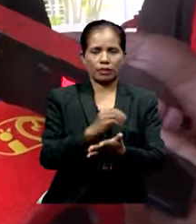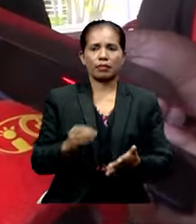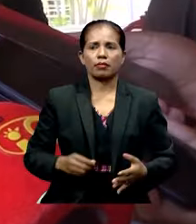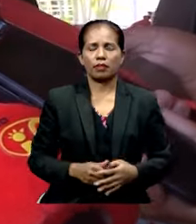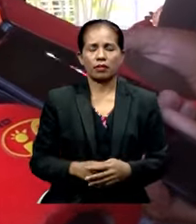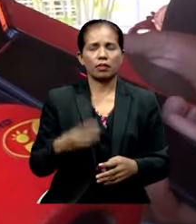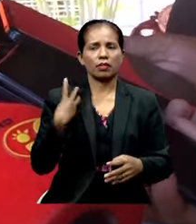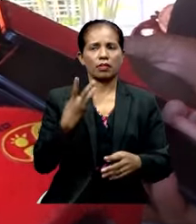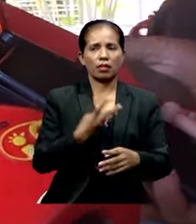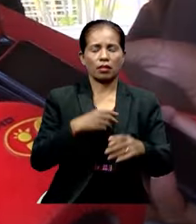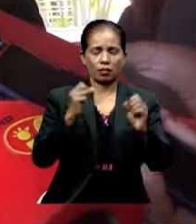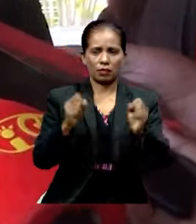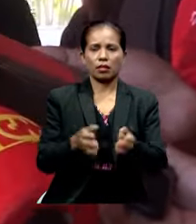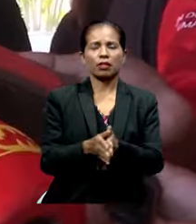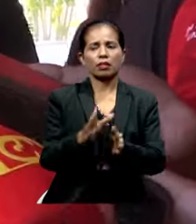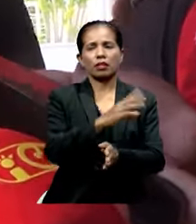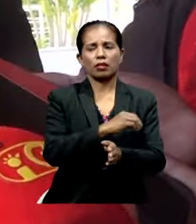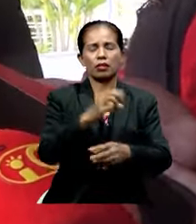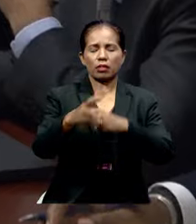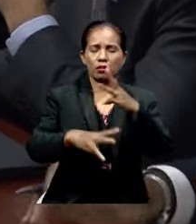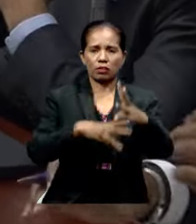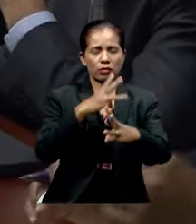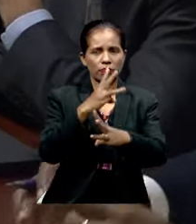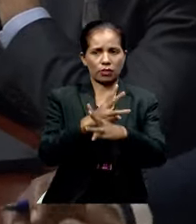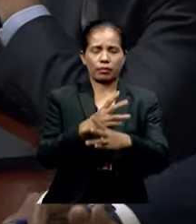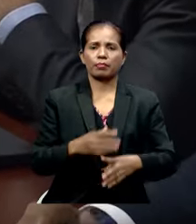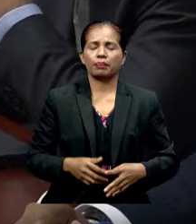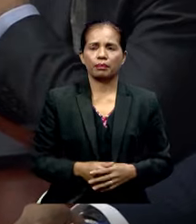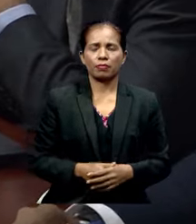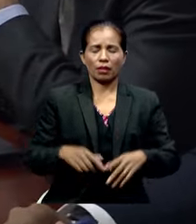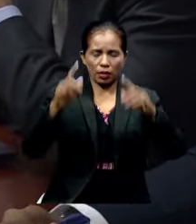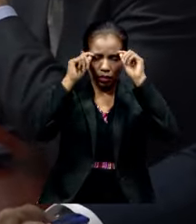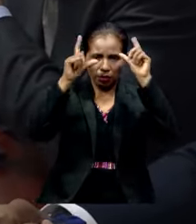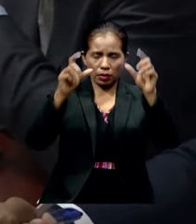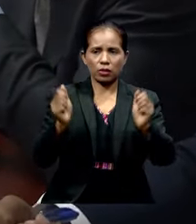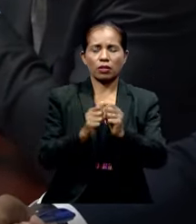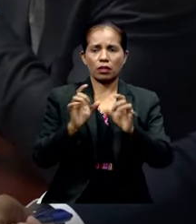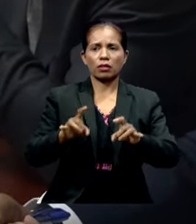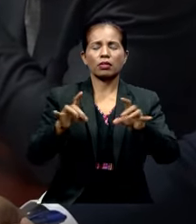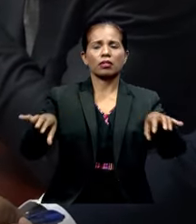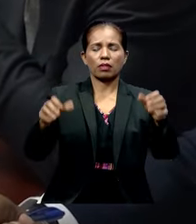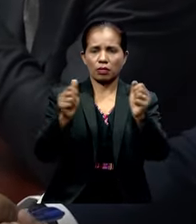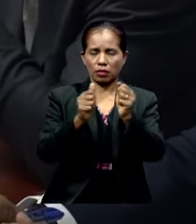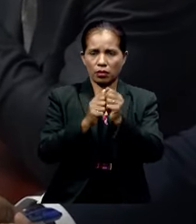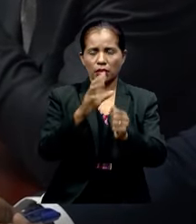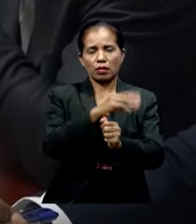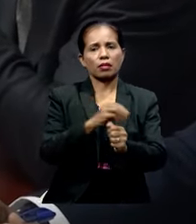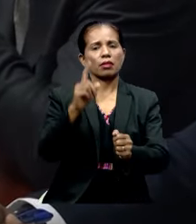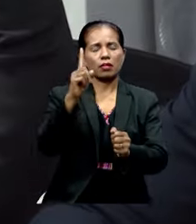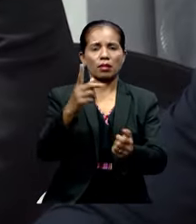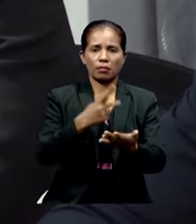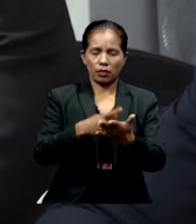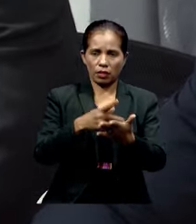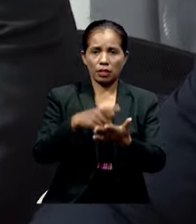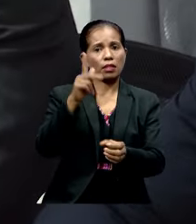we are losing because of the two wars there, no? Timor-Leste na Australia serviço a muito com o estudo de viabilidade ida, ba projeto